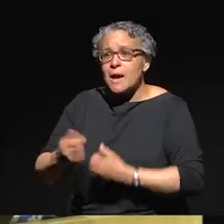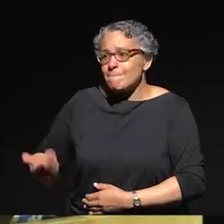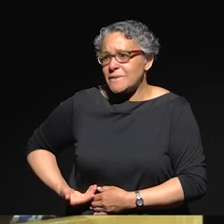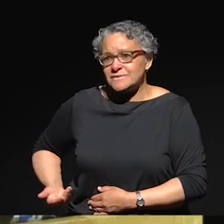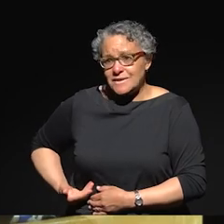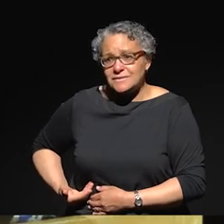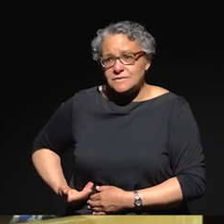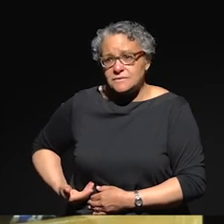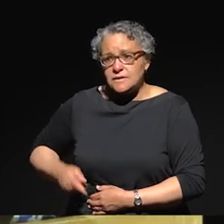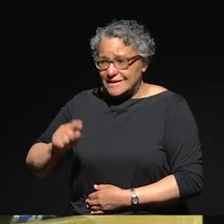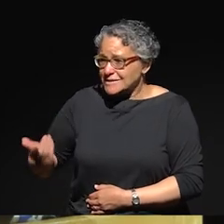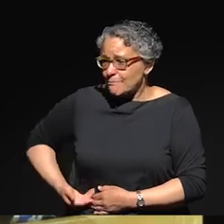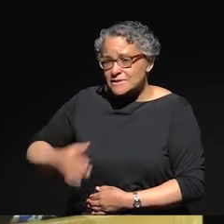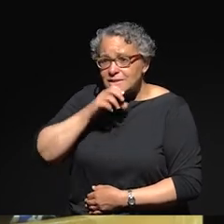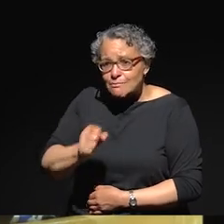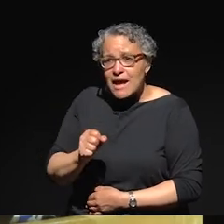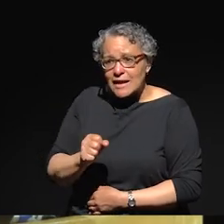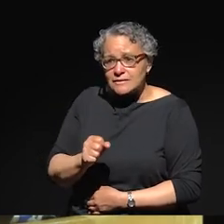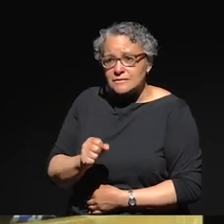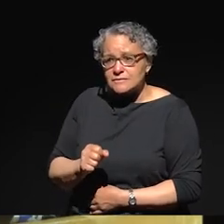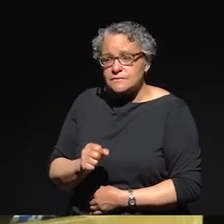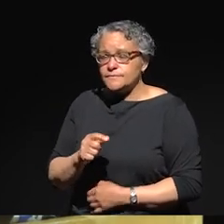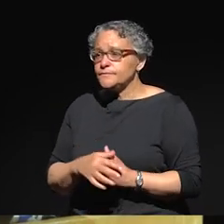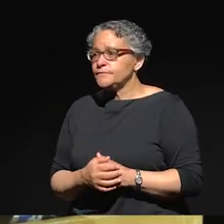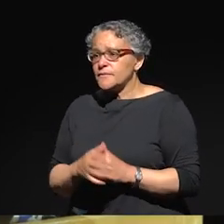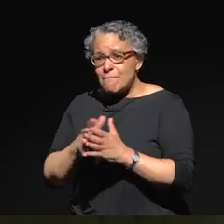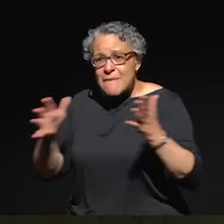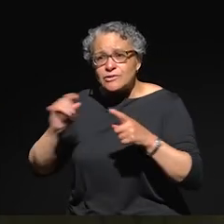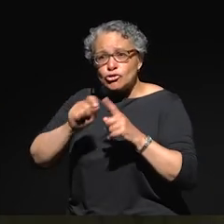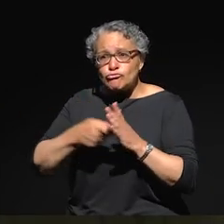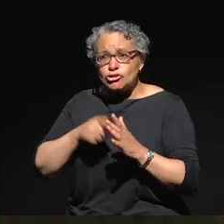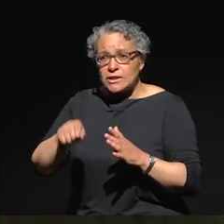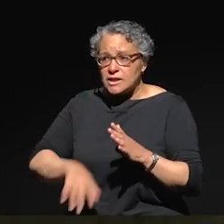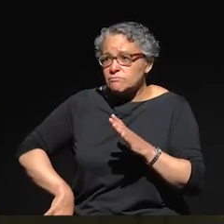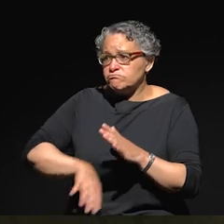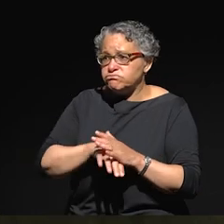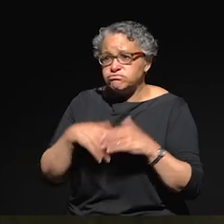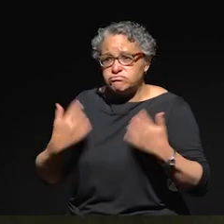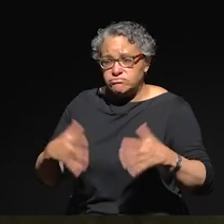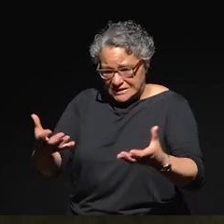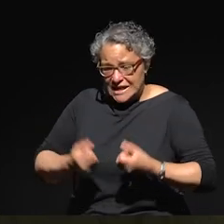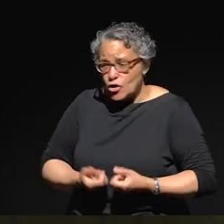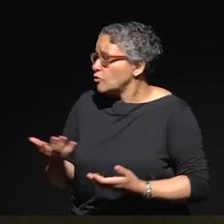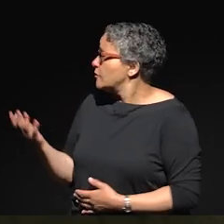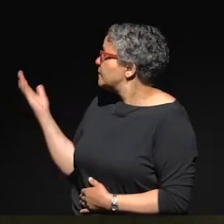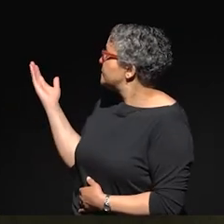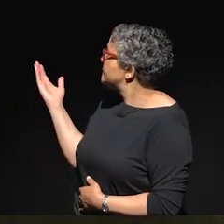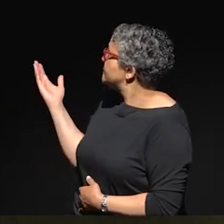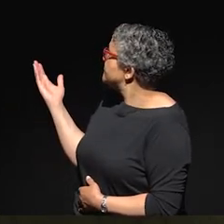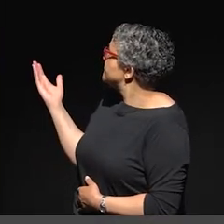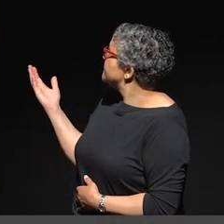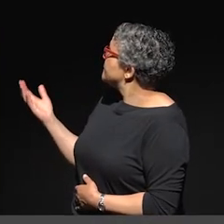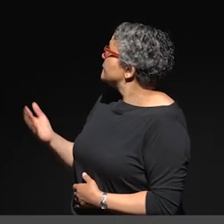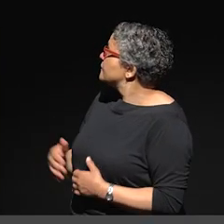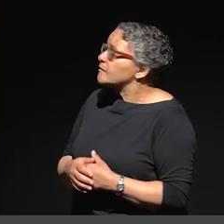entrepreneur. He's somebody who completes major projects. Here we have just this extraordinary drawing for a resurrection of Christ, probably not for that chapel,